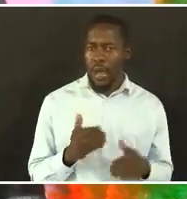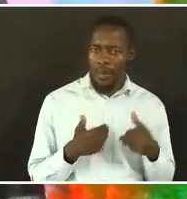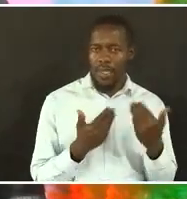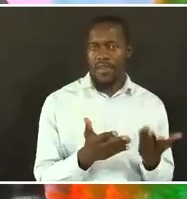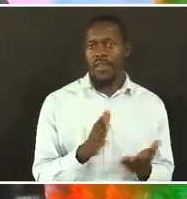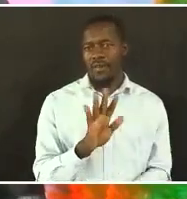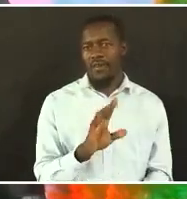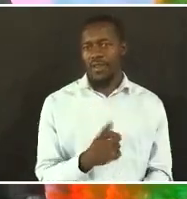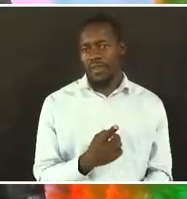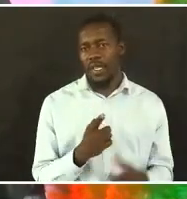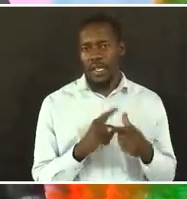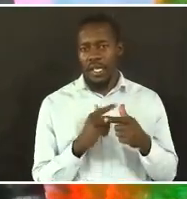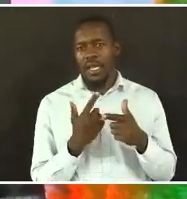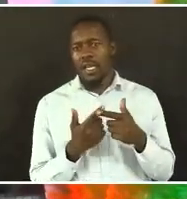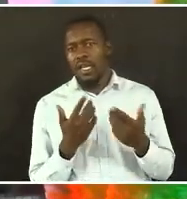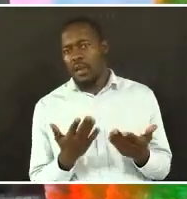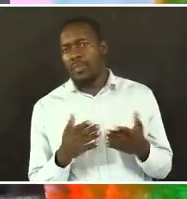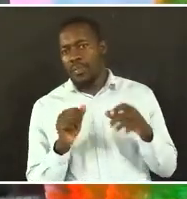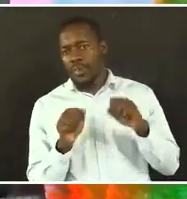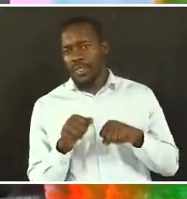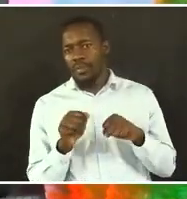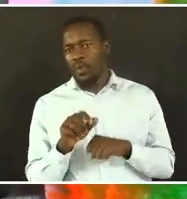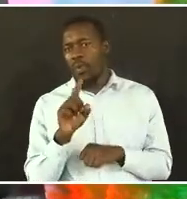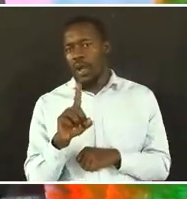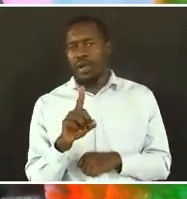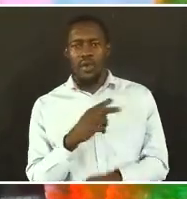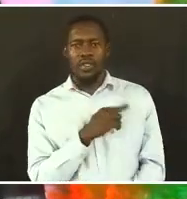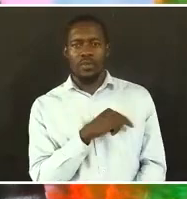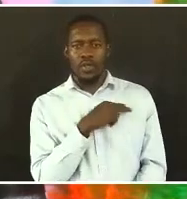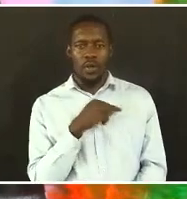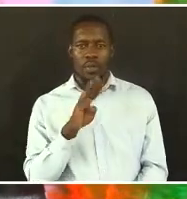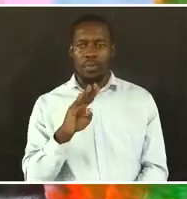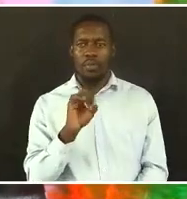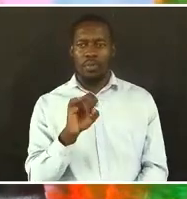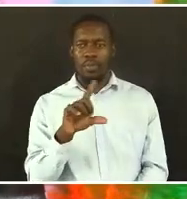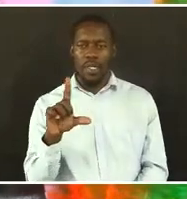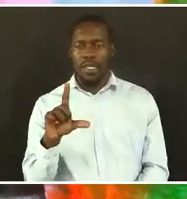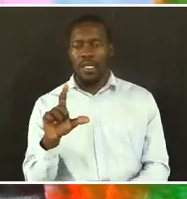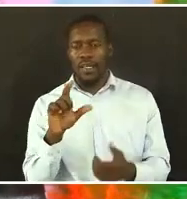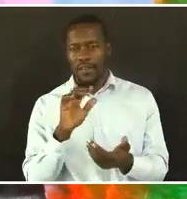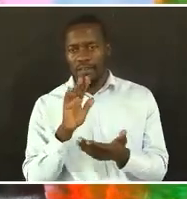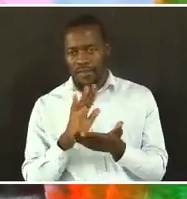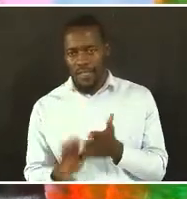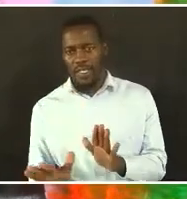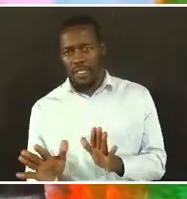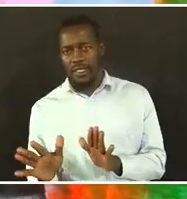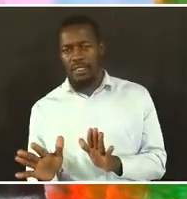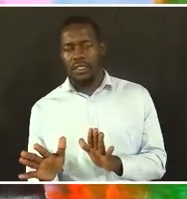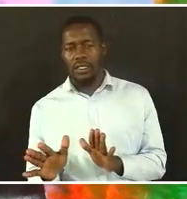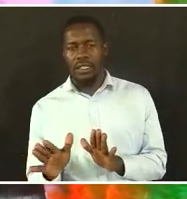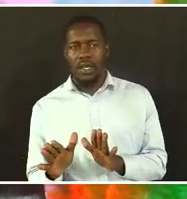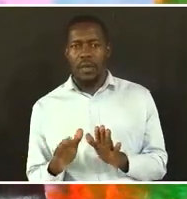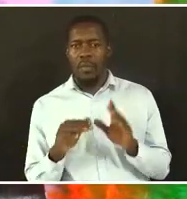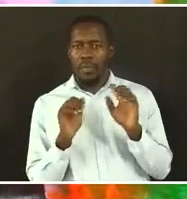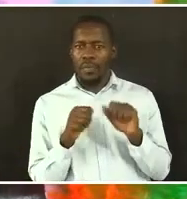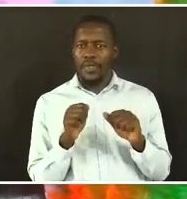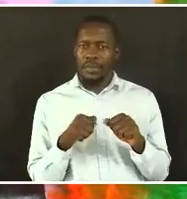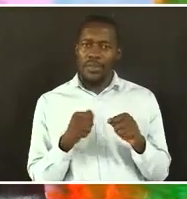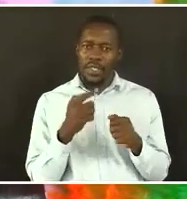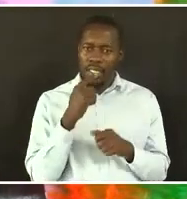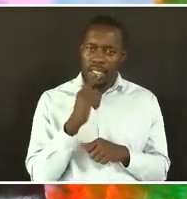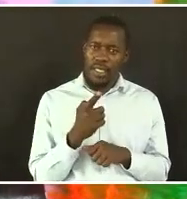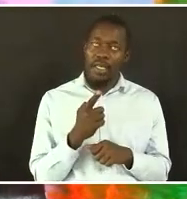that some hospital bill can be offset. There's a church member who can just say, I'll be coming with fruits on